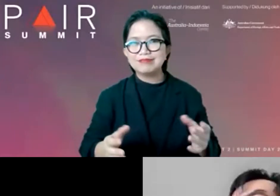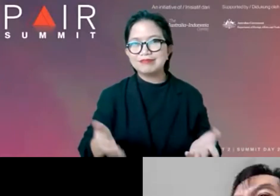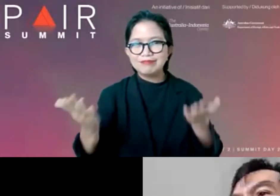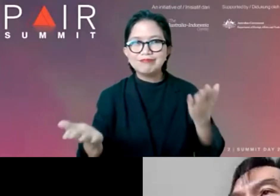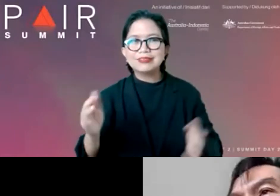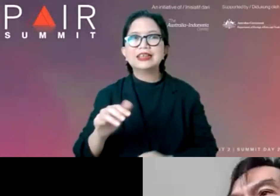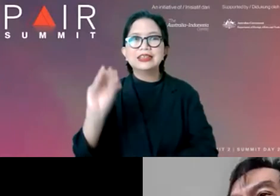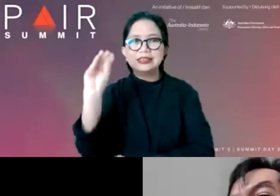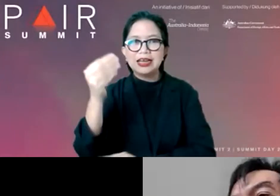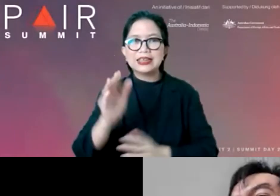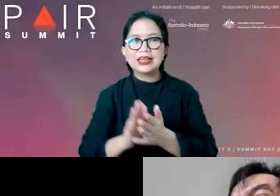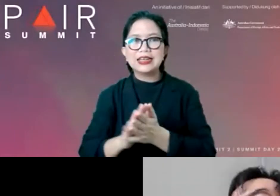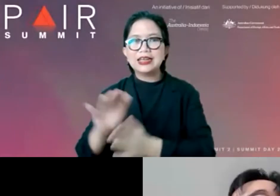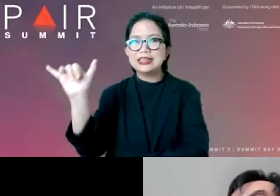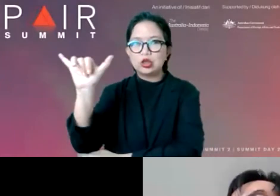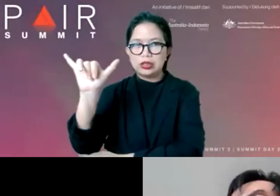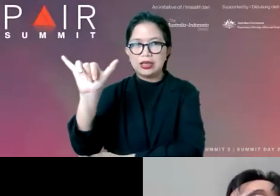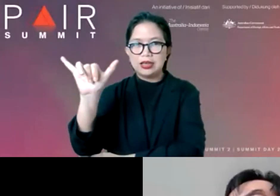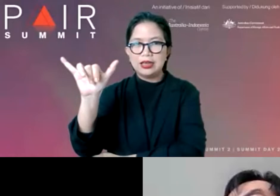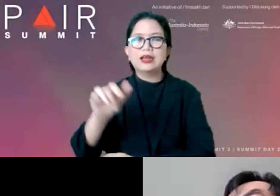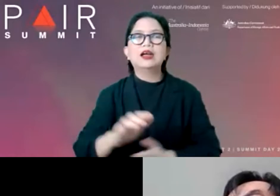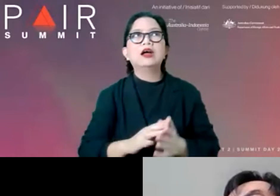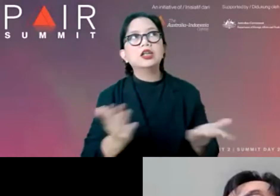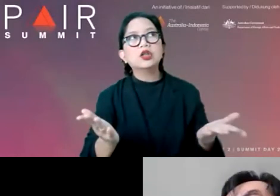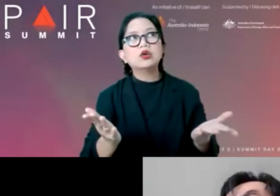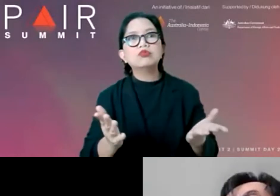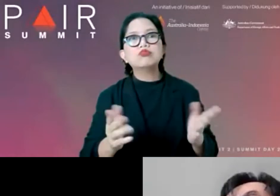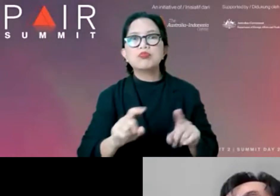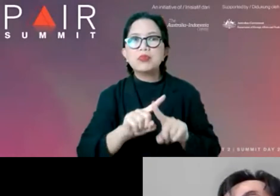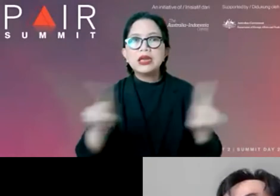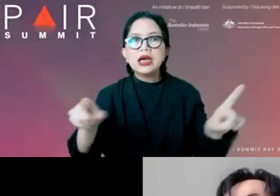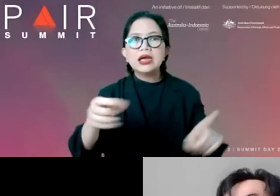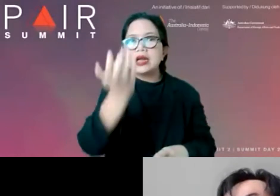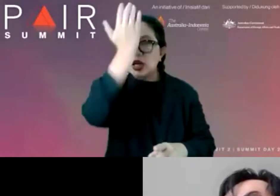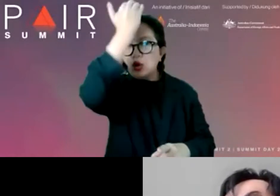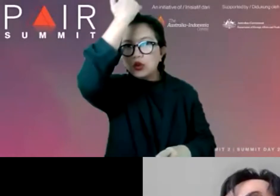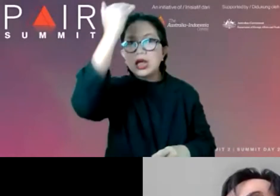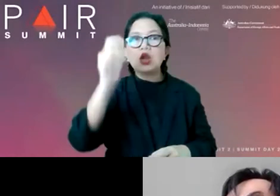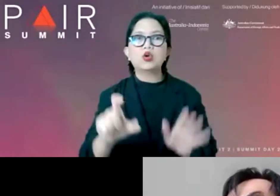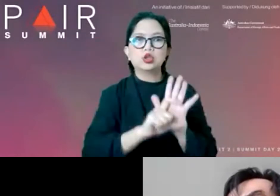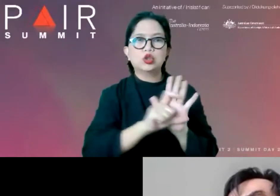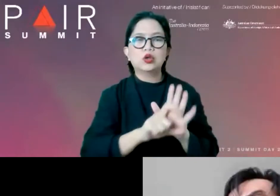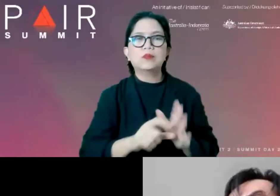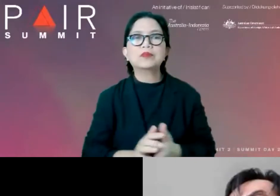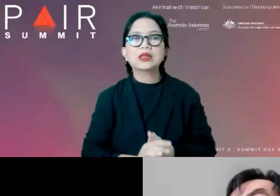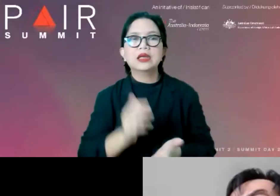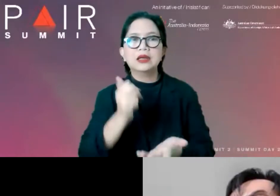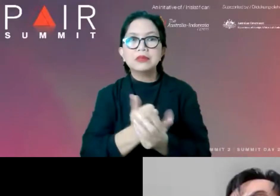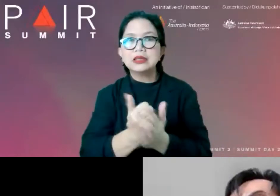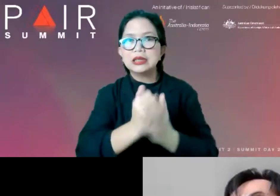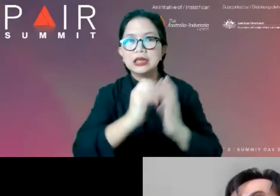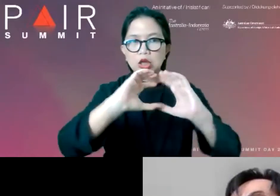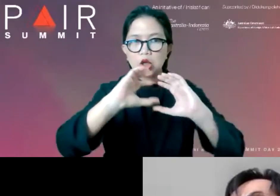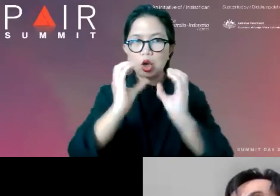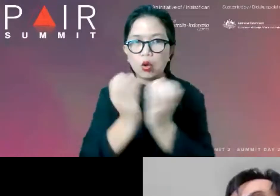to Gorontalo, for example. So the importance of community of influence is very important, so that hopefully